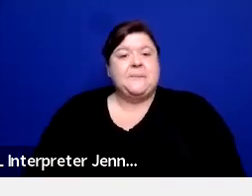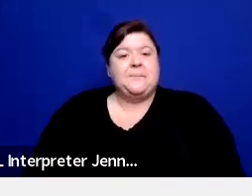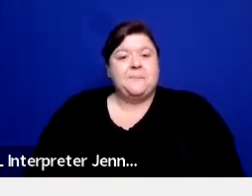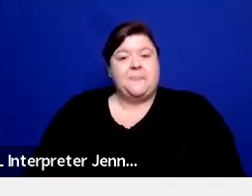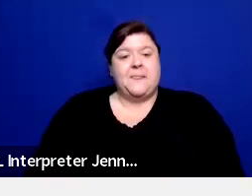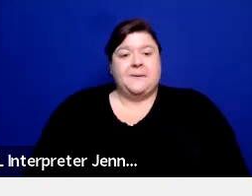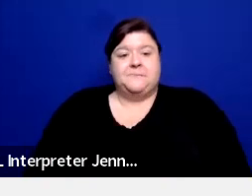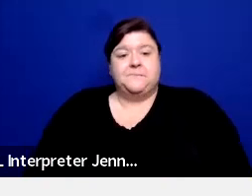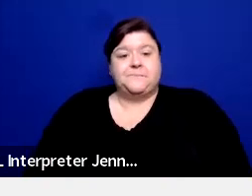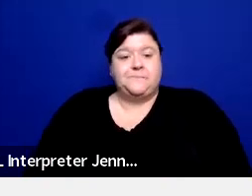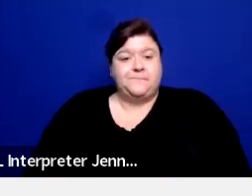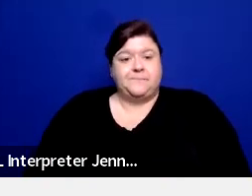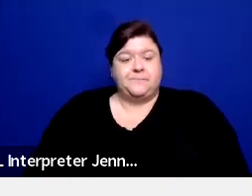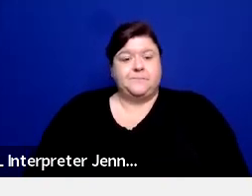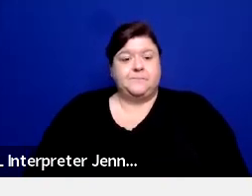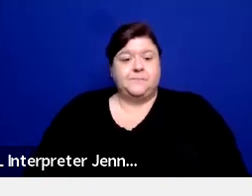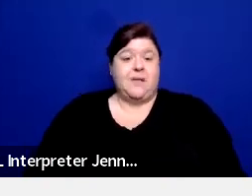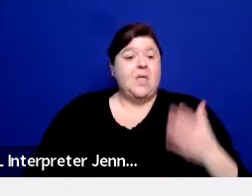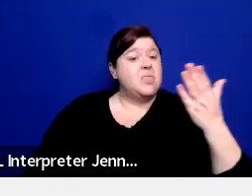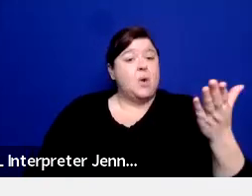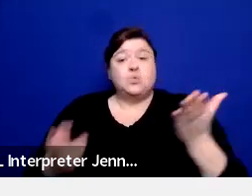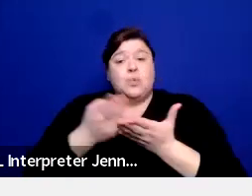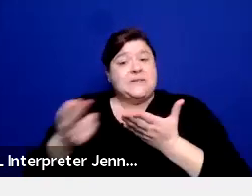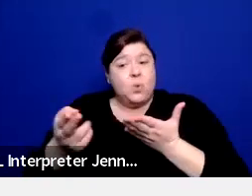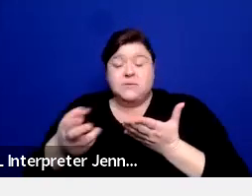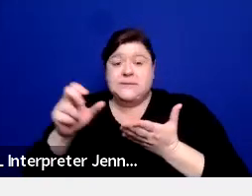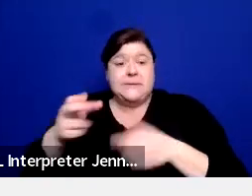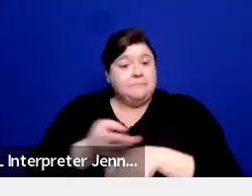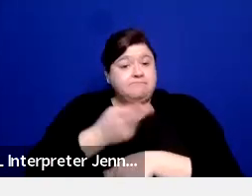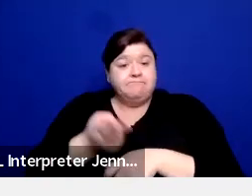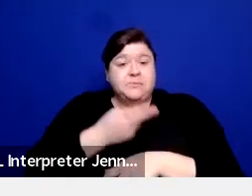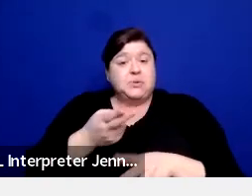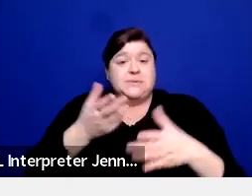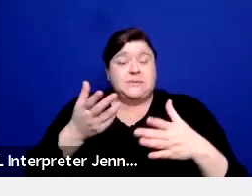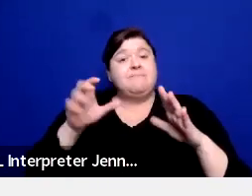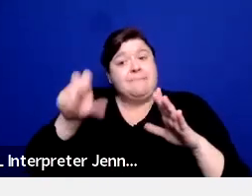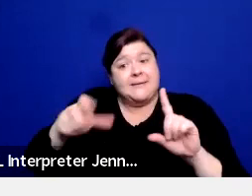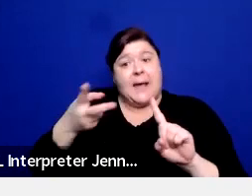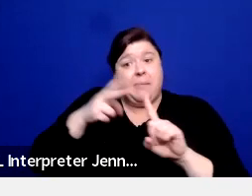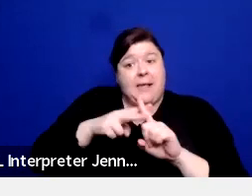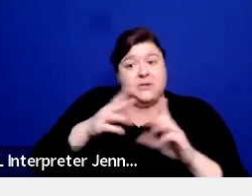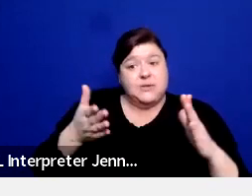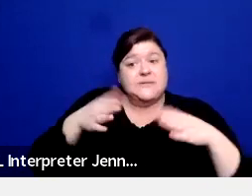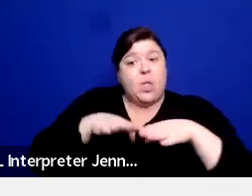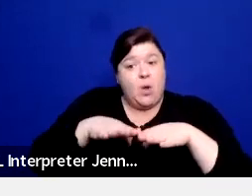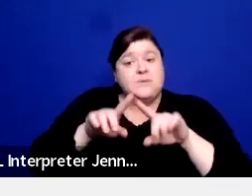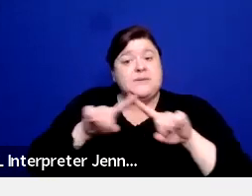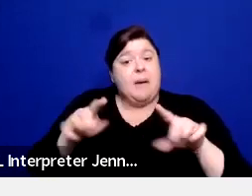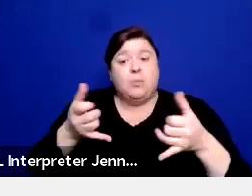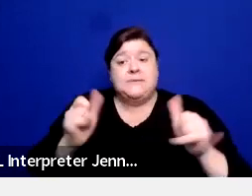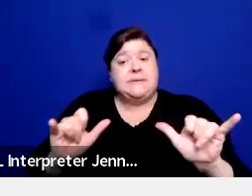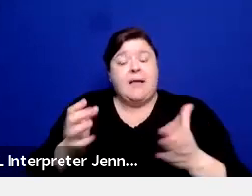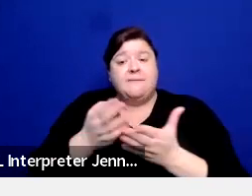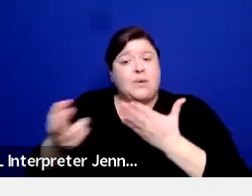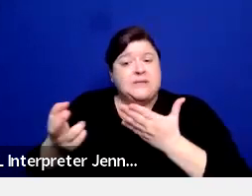Still, there are these resources, even though the application is closed, We still have resources on the